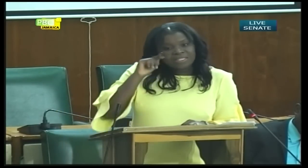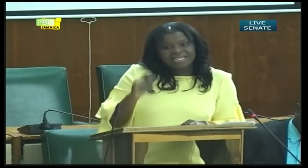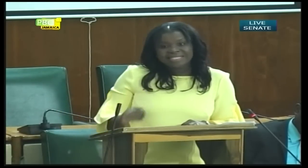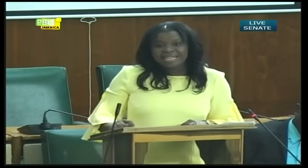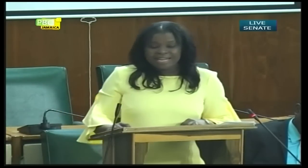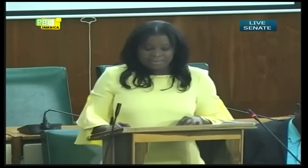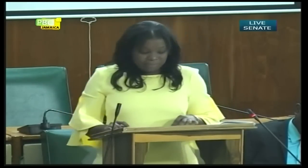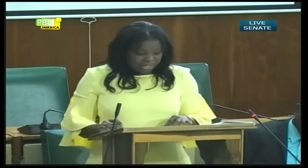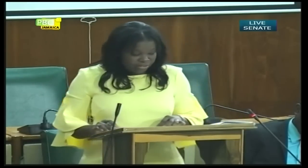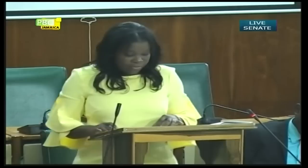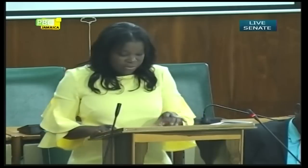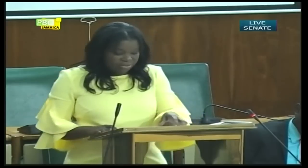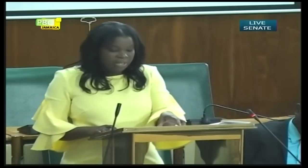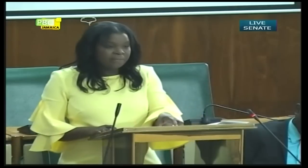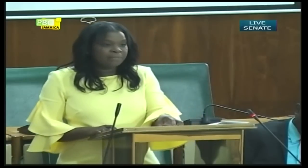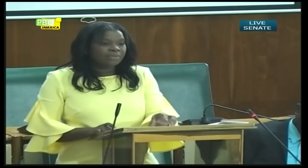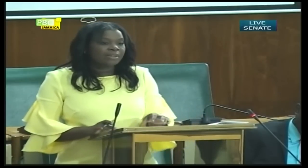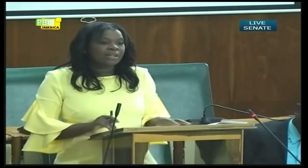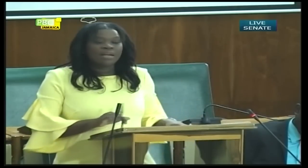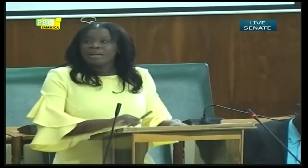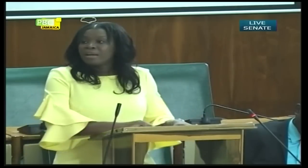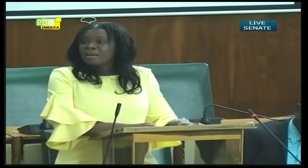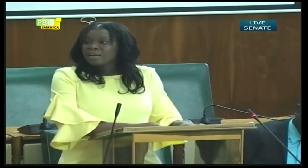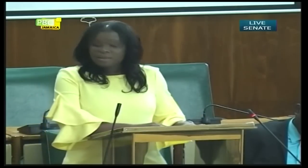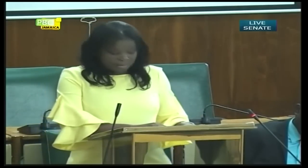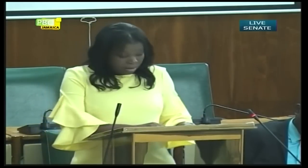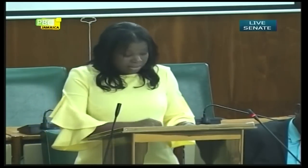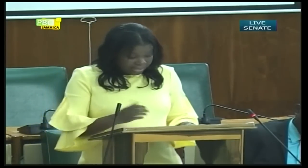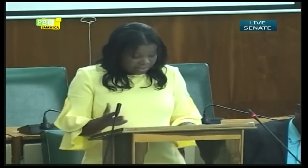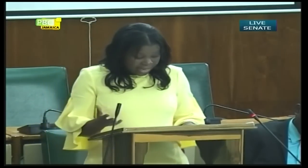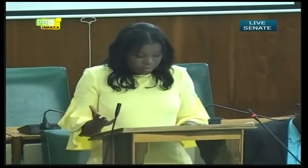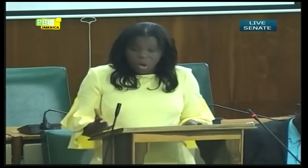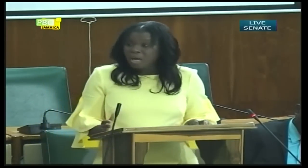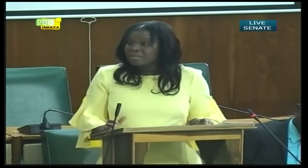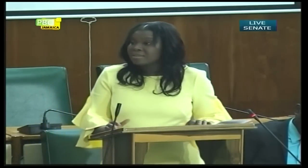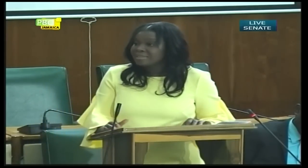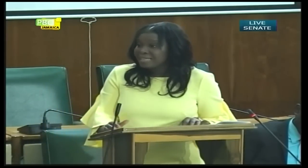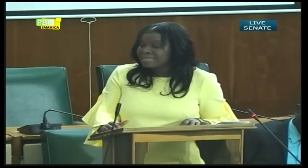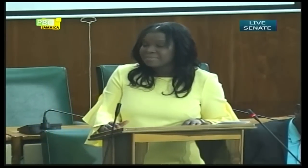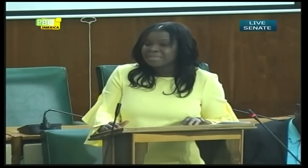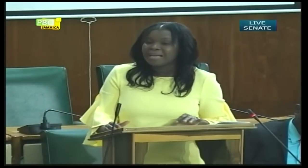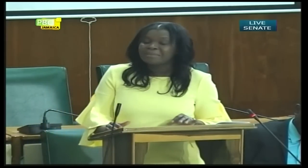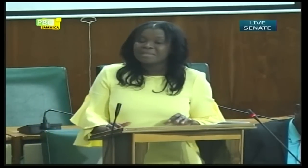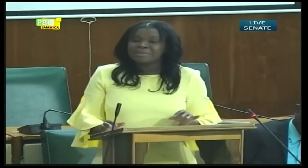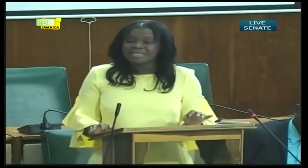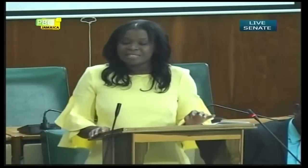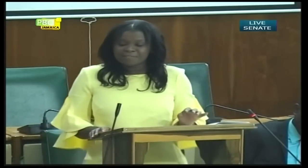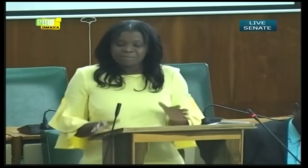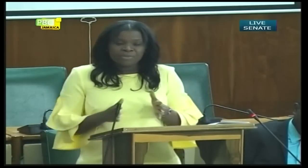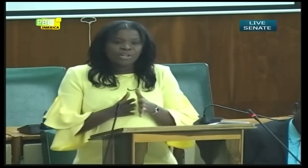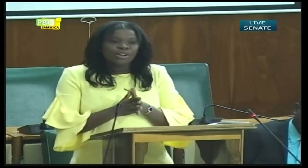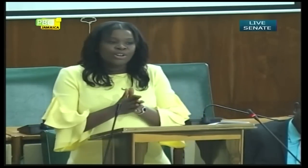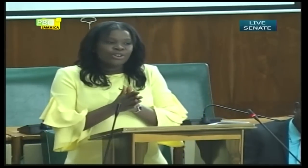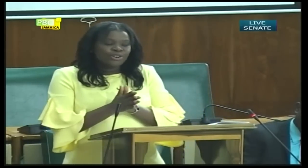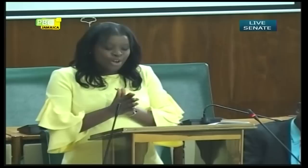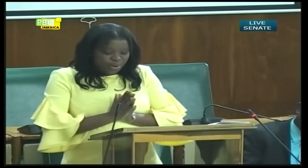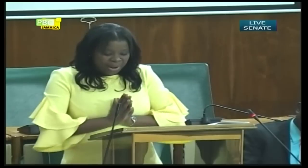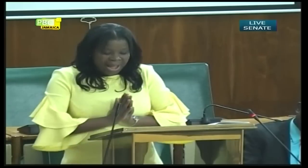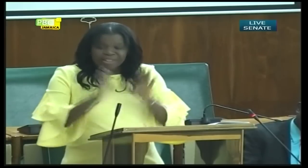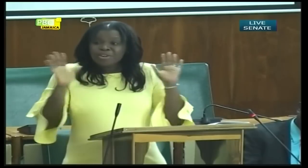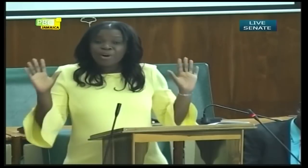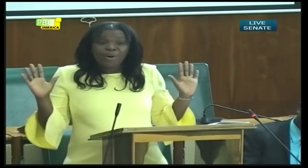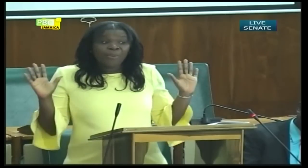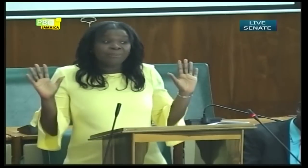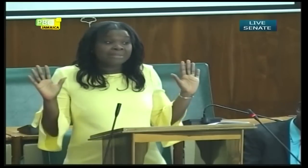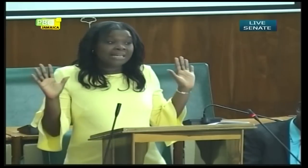clause 89, page 53. Clause 89.1. Yes, Mr. President. Now,